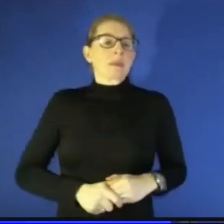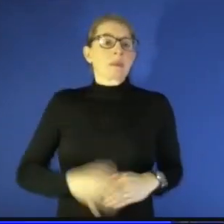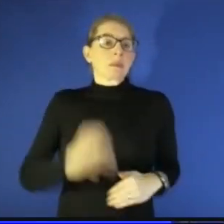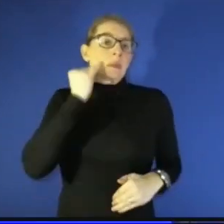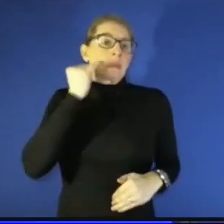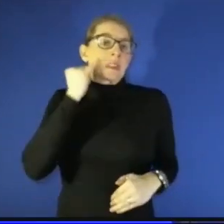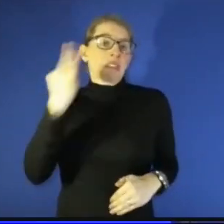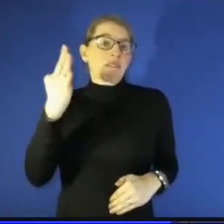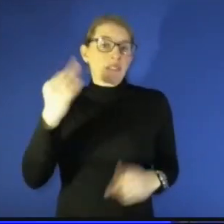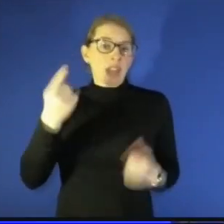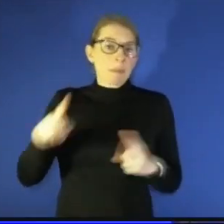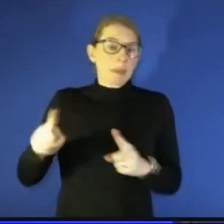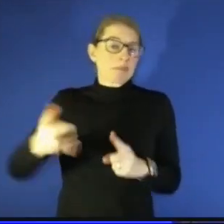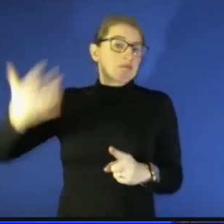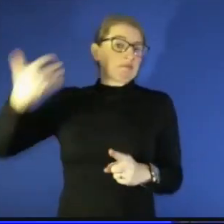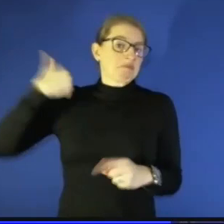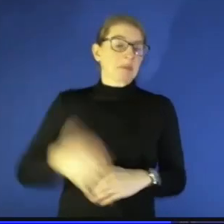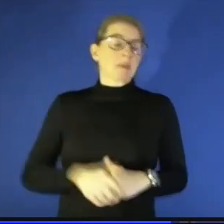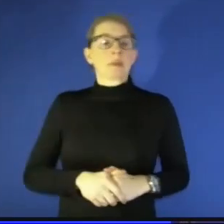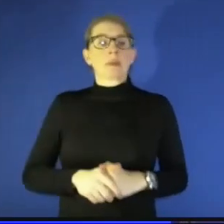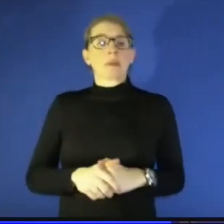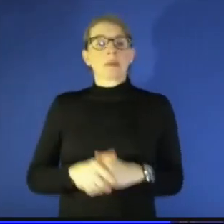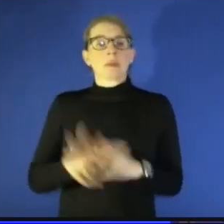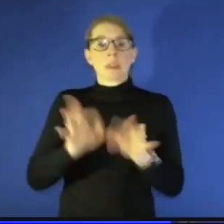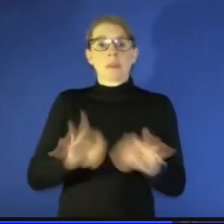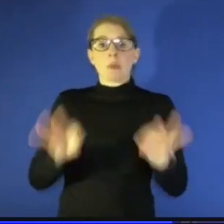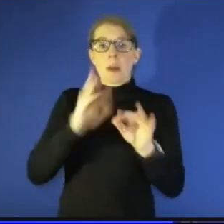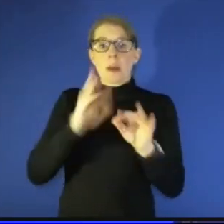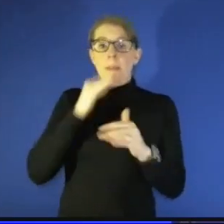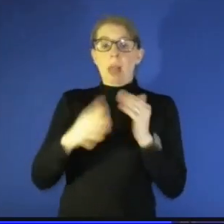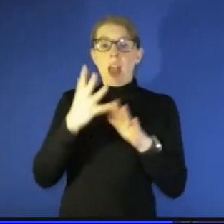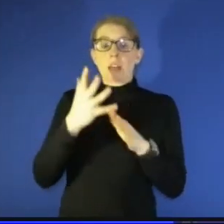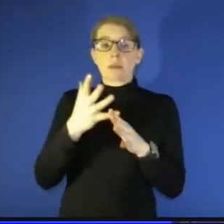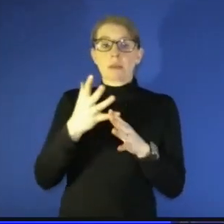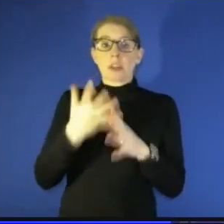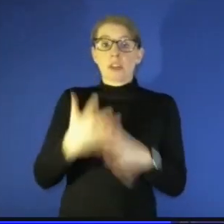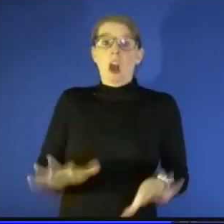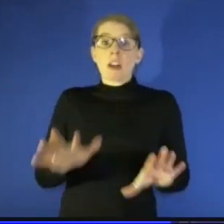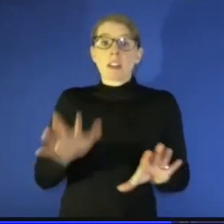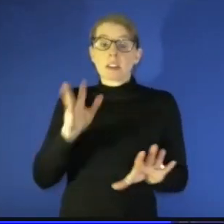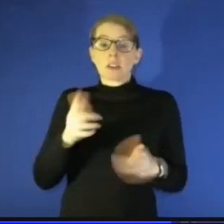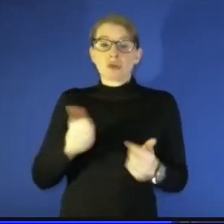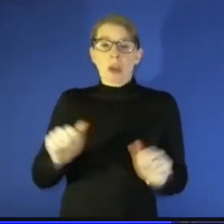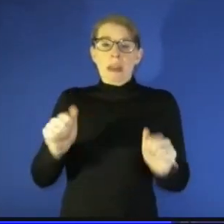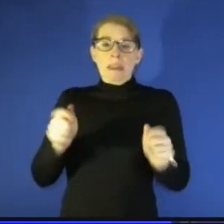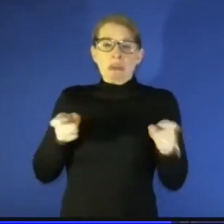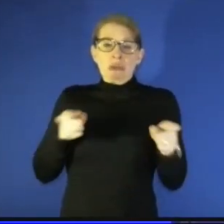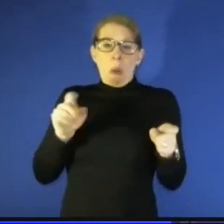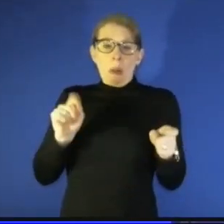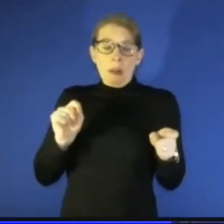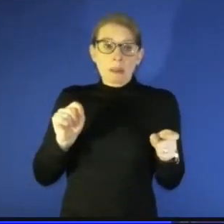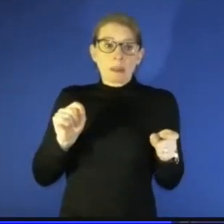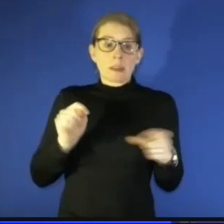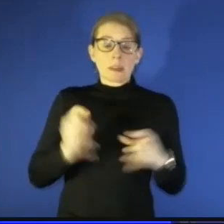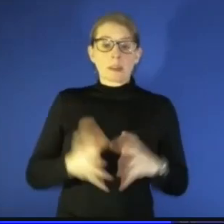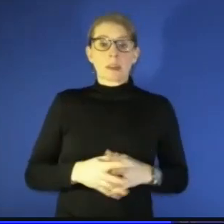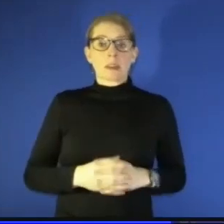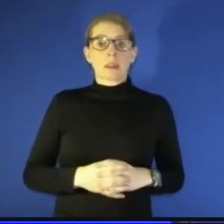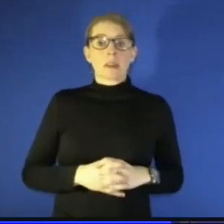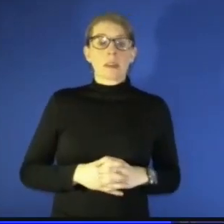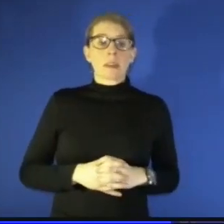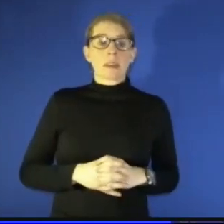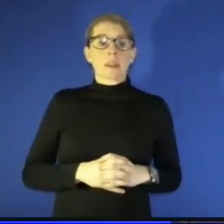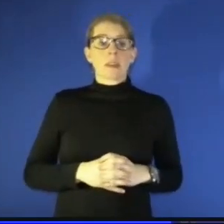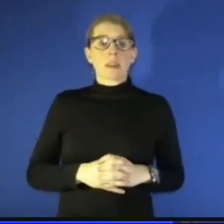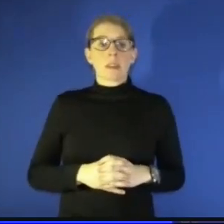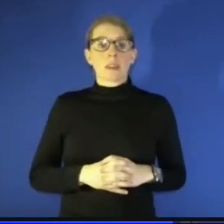And there would have been important blood loss at the time of surgery trying to control it. And so the smaller one's overall blood volume